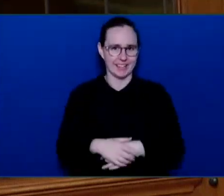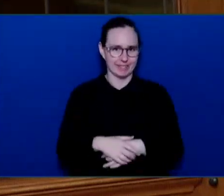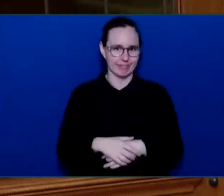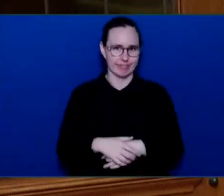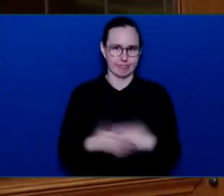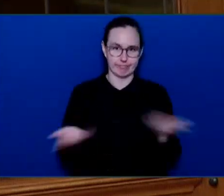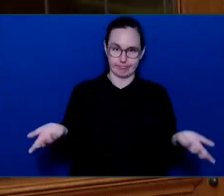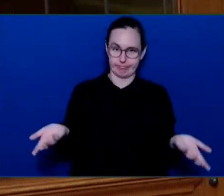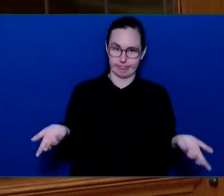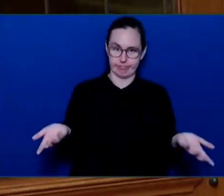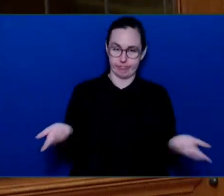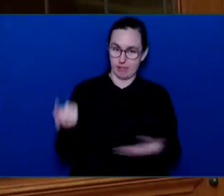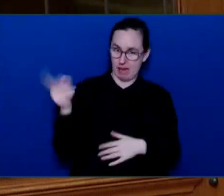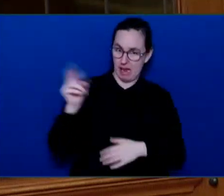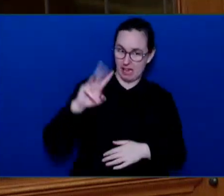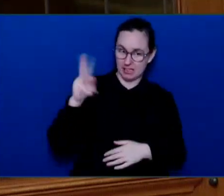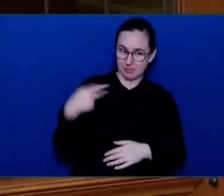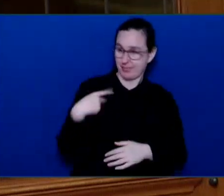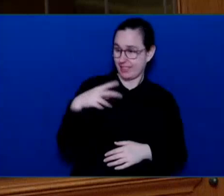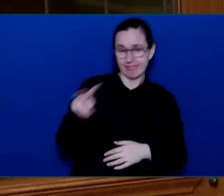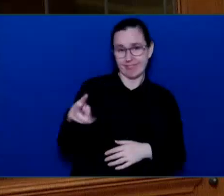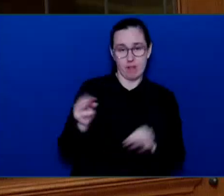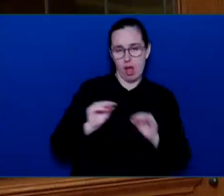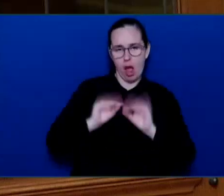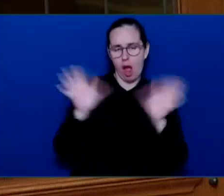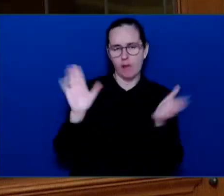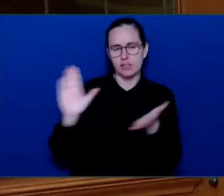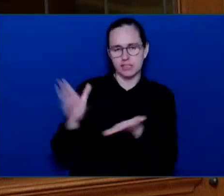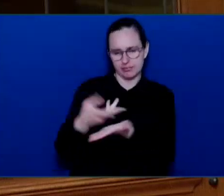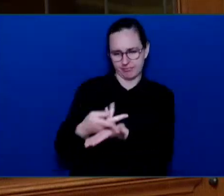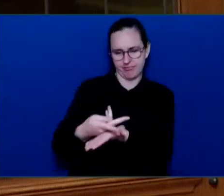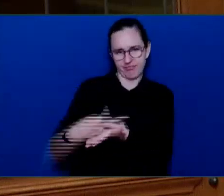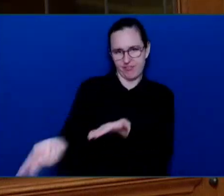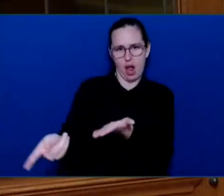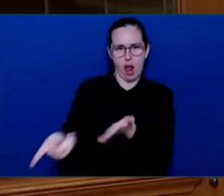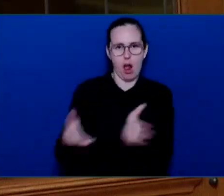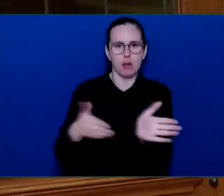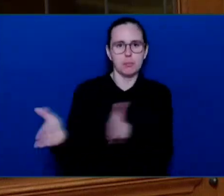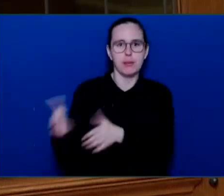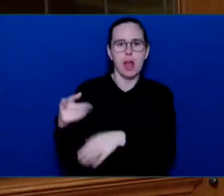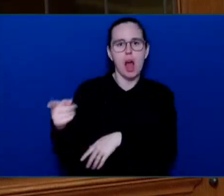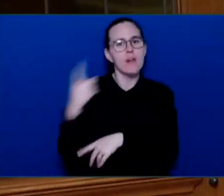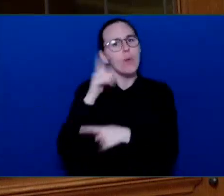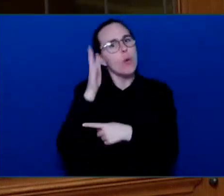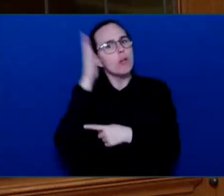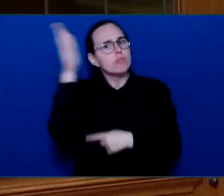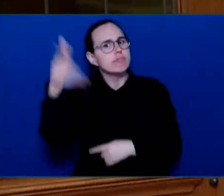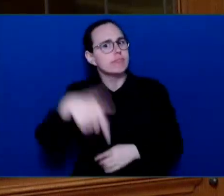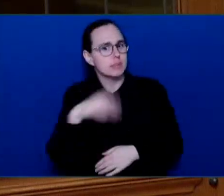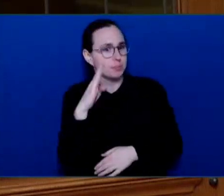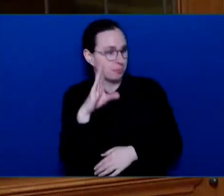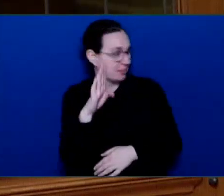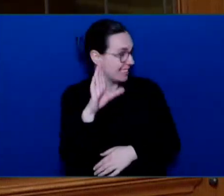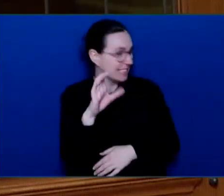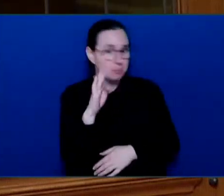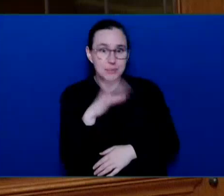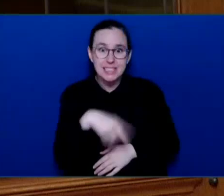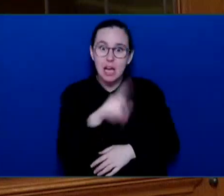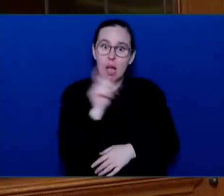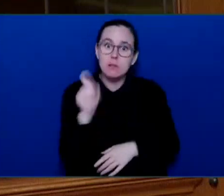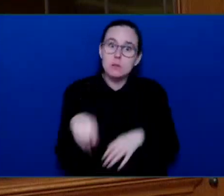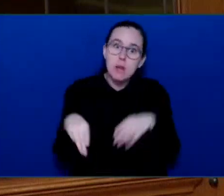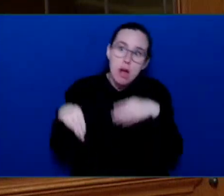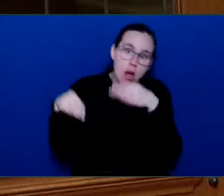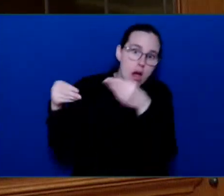is costing British Columbians. It's costing all of us tax money, as the costs of red tape,